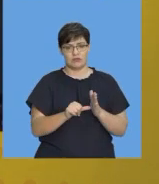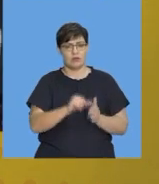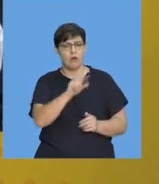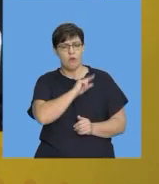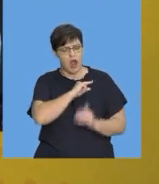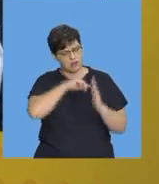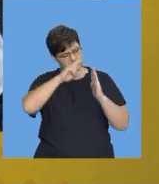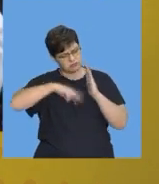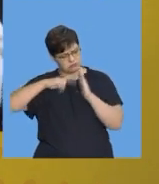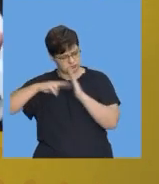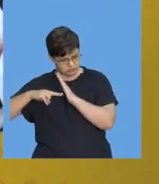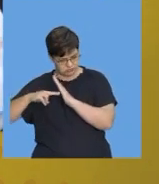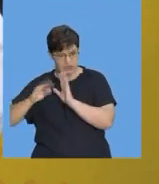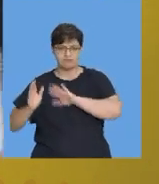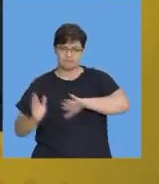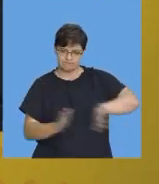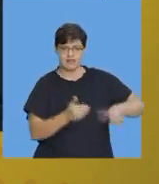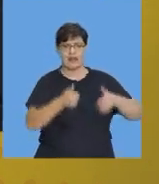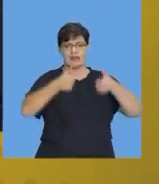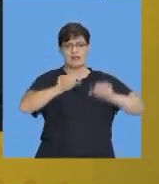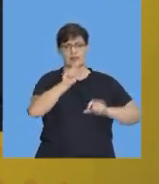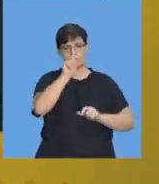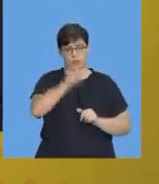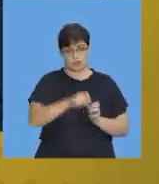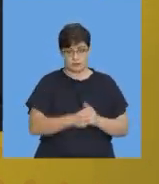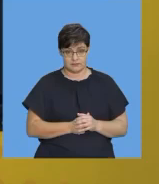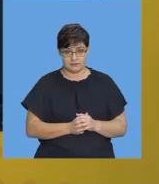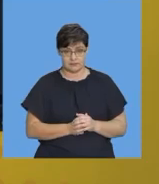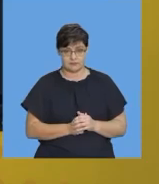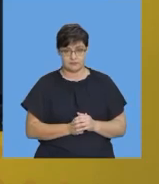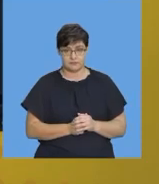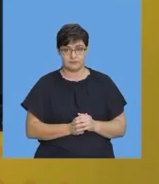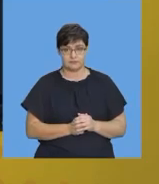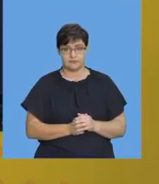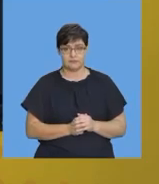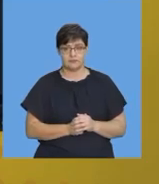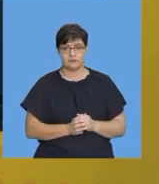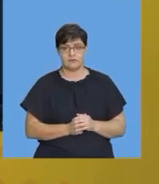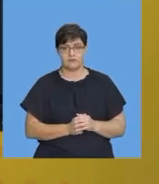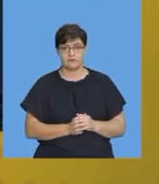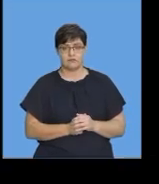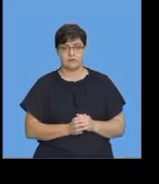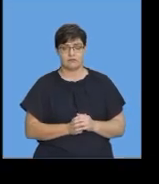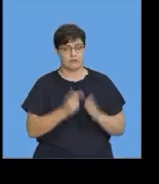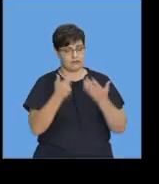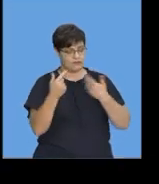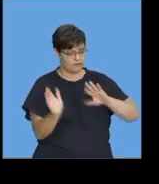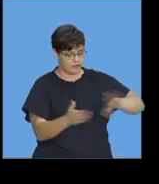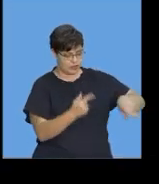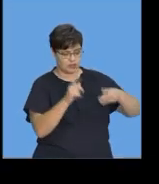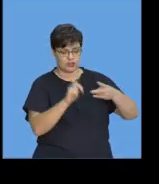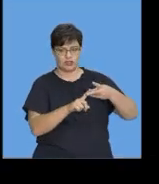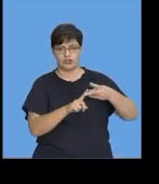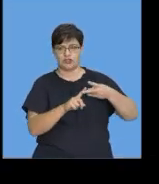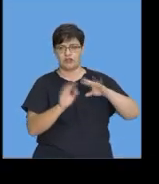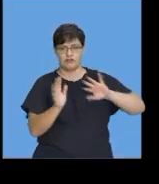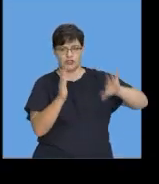because you just go through it and then you move on to the next question. Right. So done and